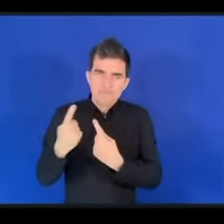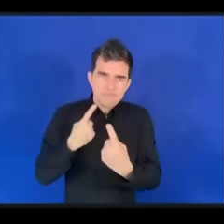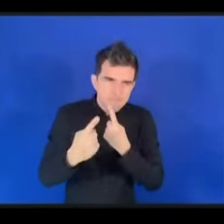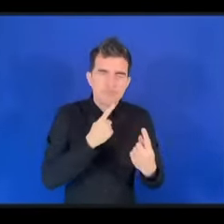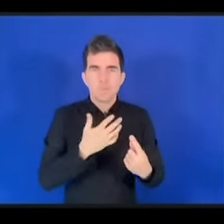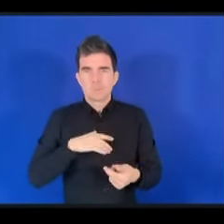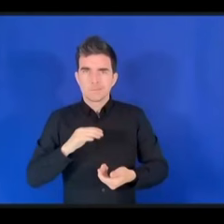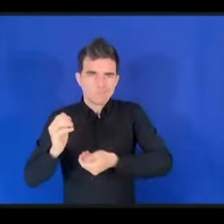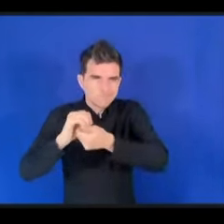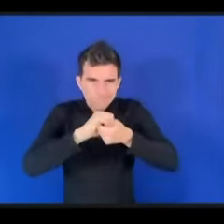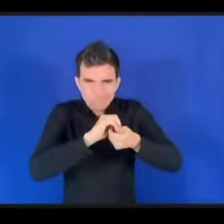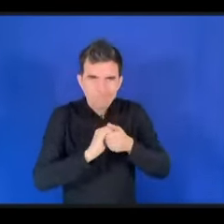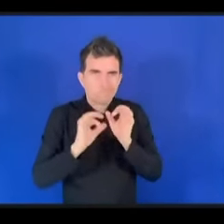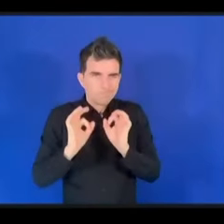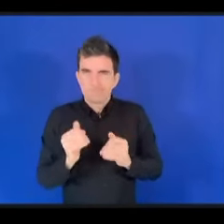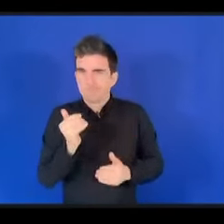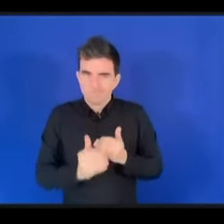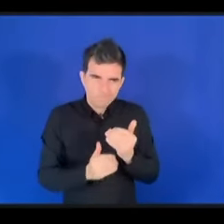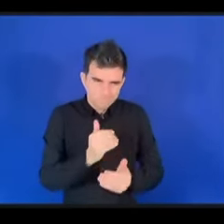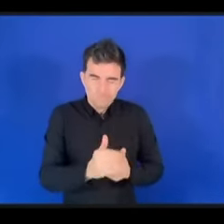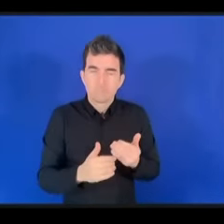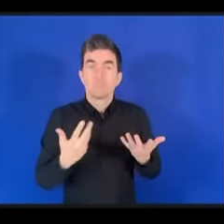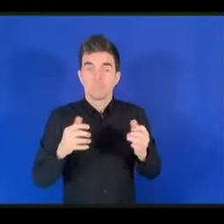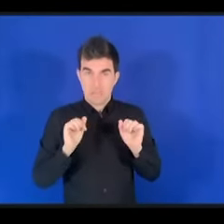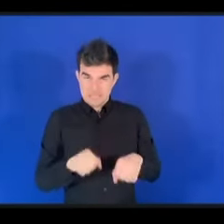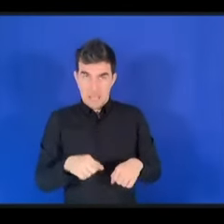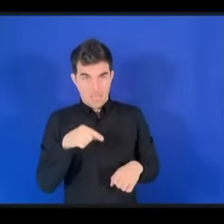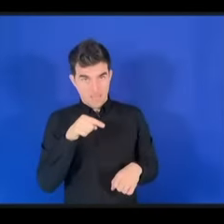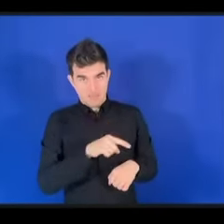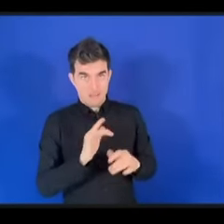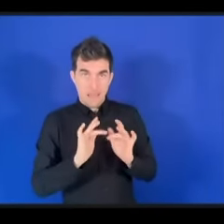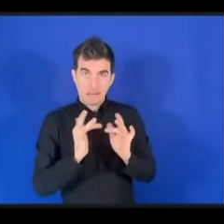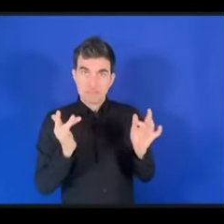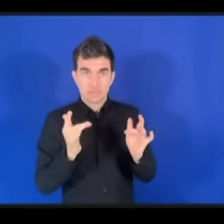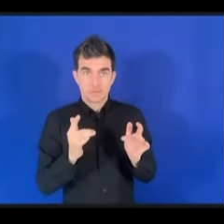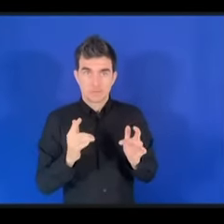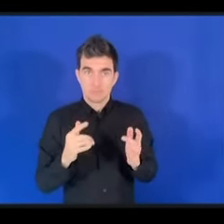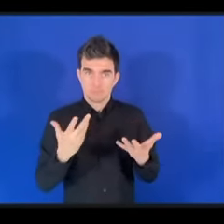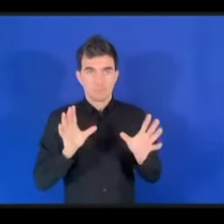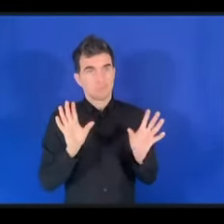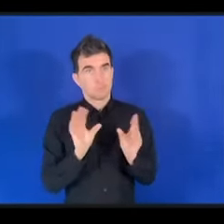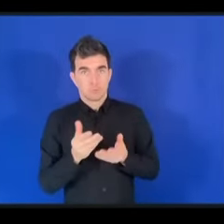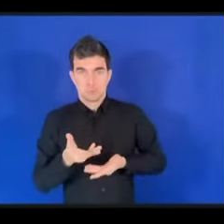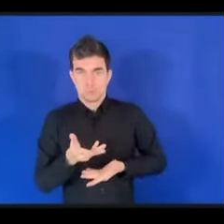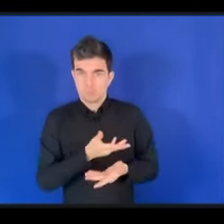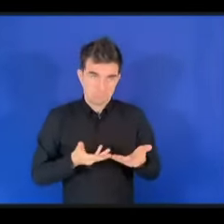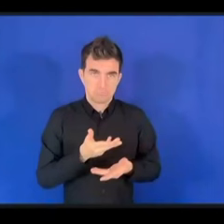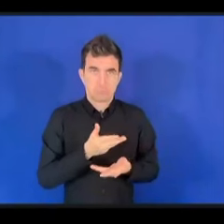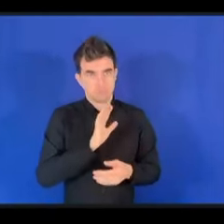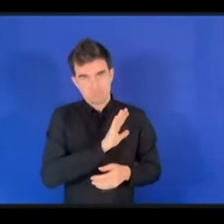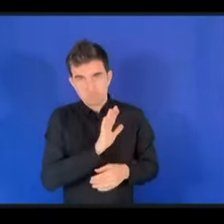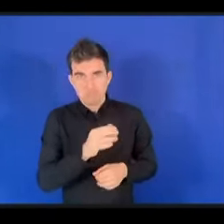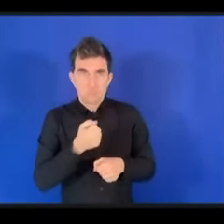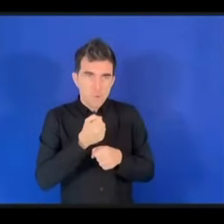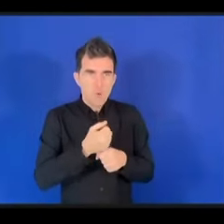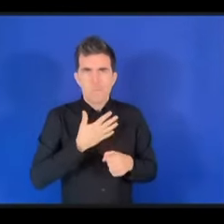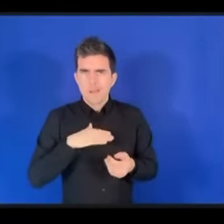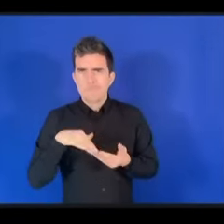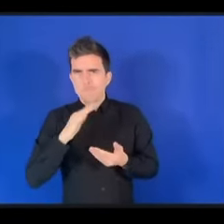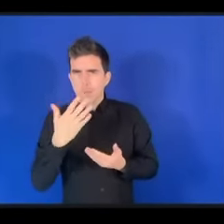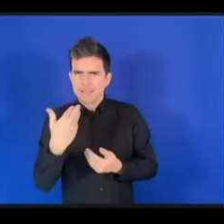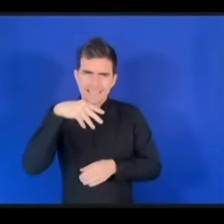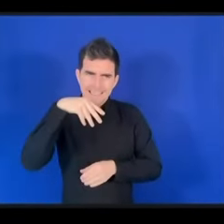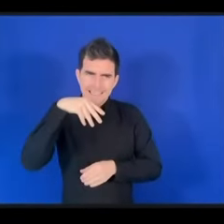of the work the regional internet registries do to support internet development was presented, including our support to